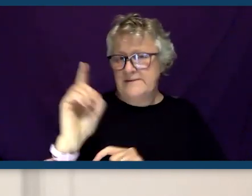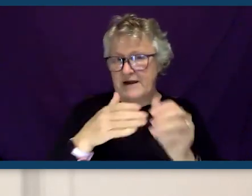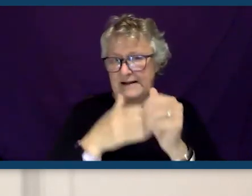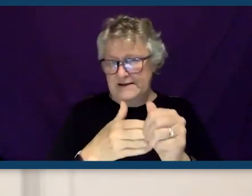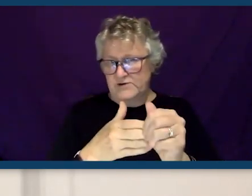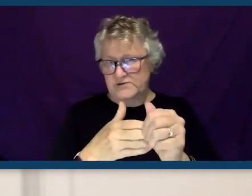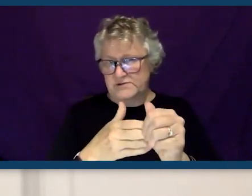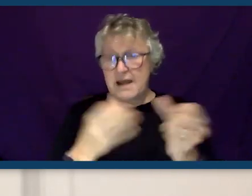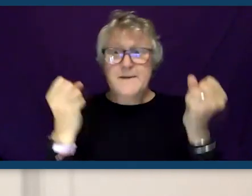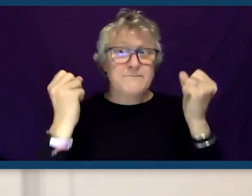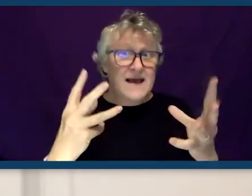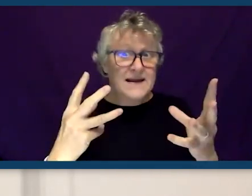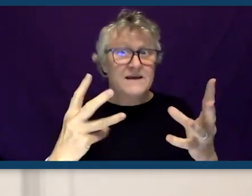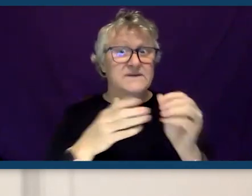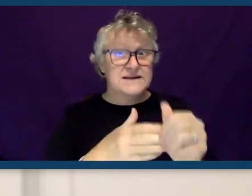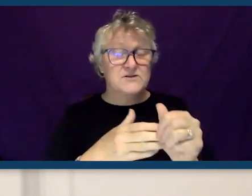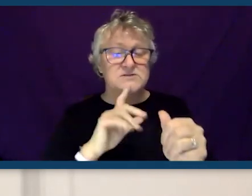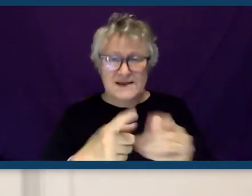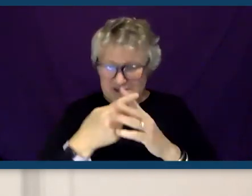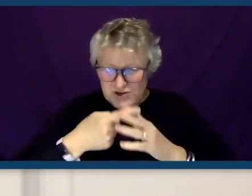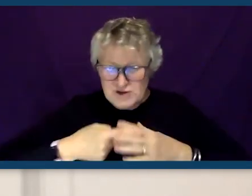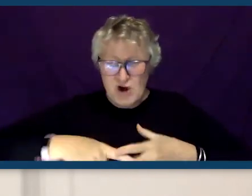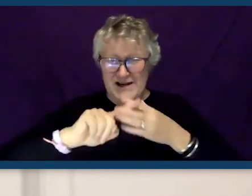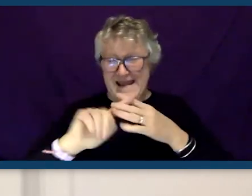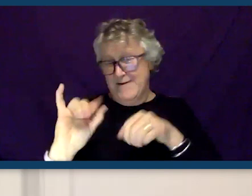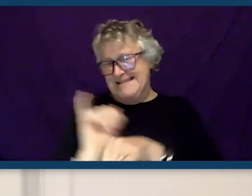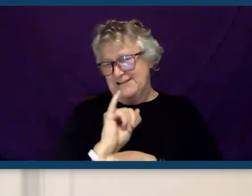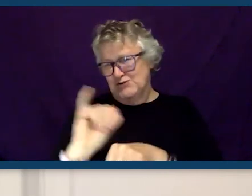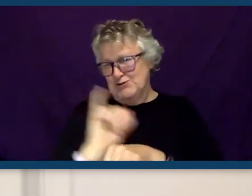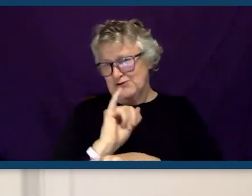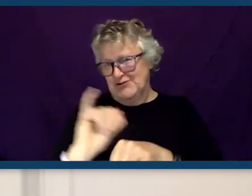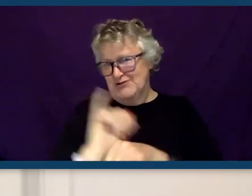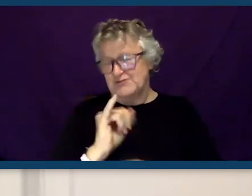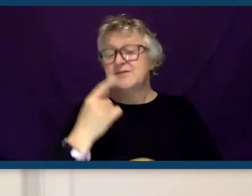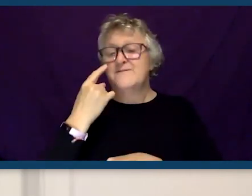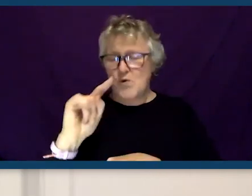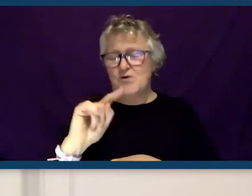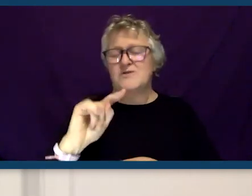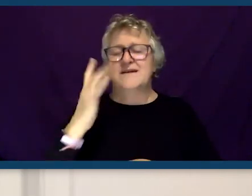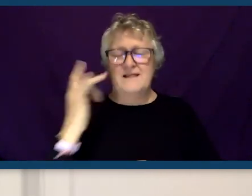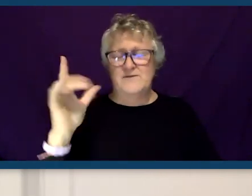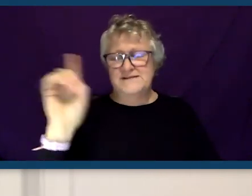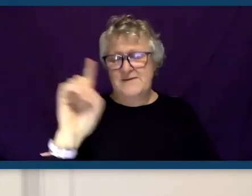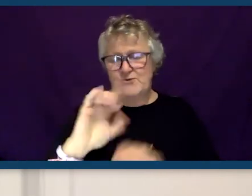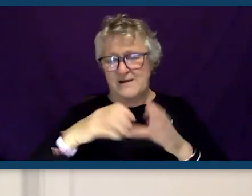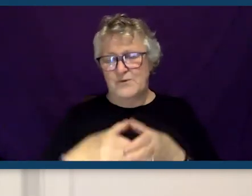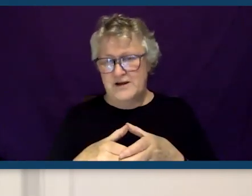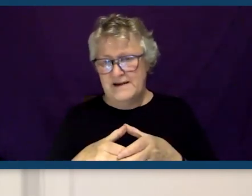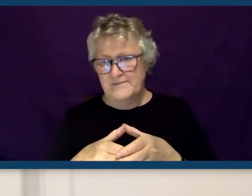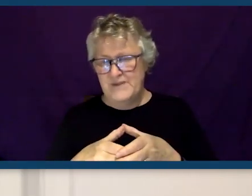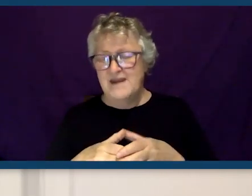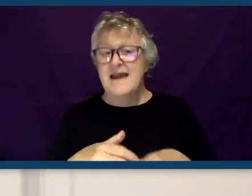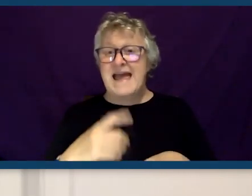leaders. Many of our elected officials and some of our CDP staff have started out as interns for the California Democratic Party. As a part